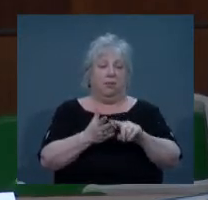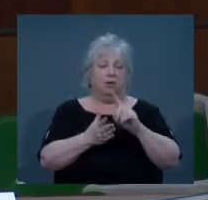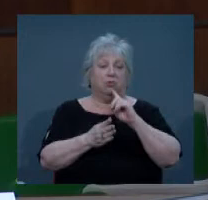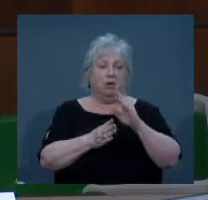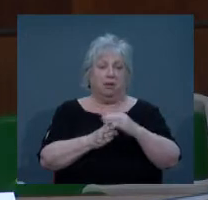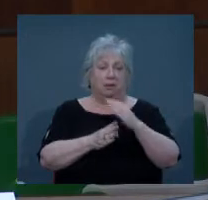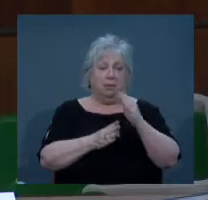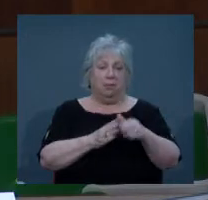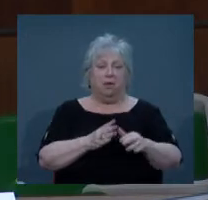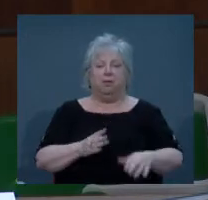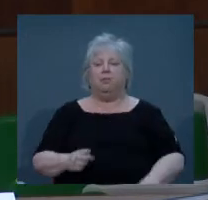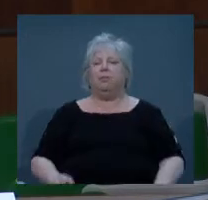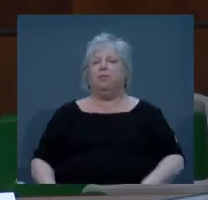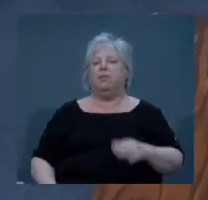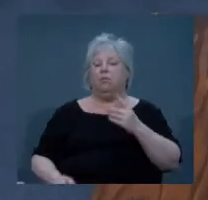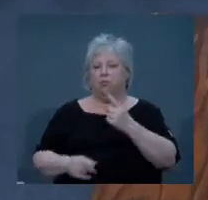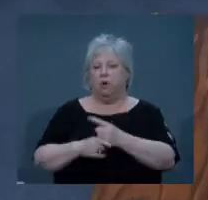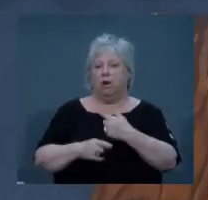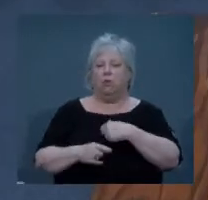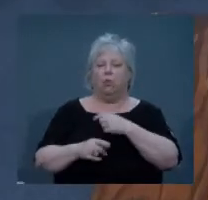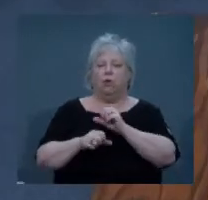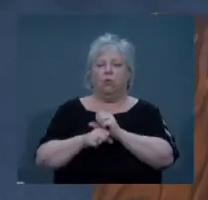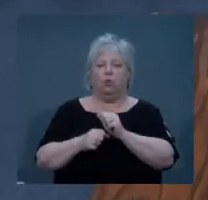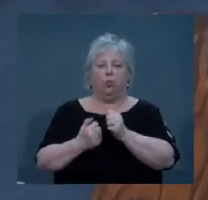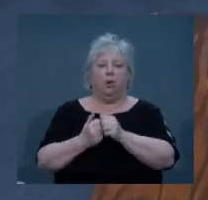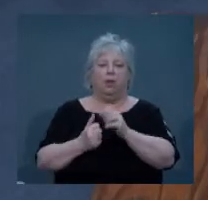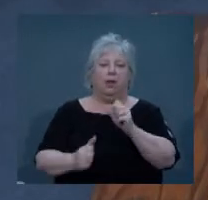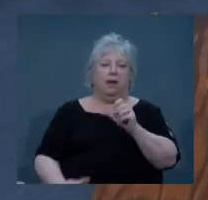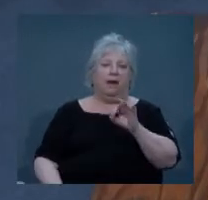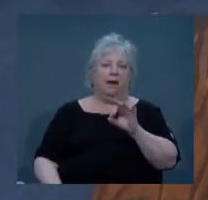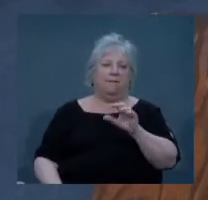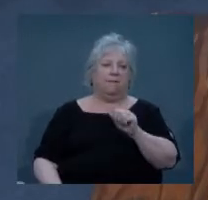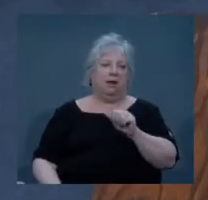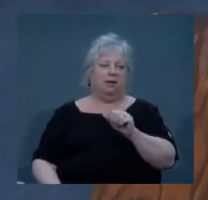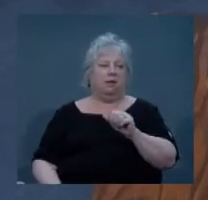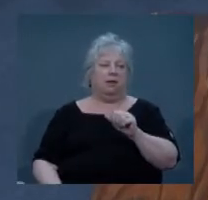rules are for inspecting. Right, and we've worked with ADFA. They've contacted us